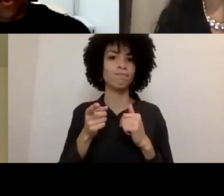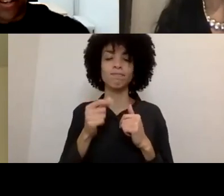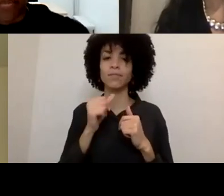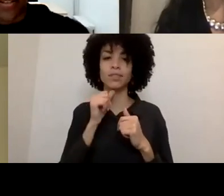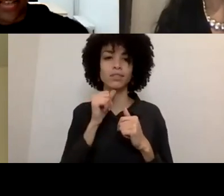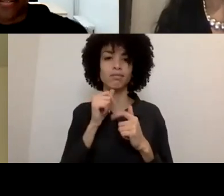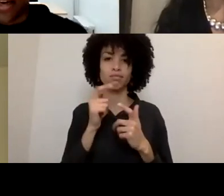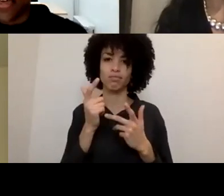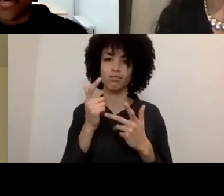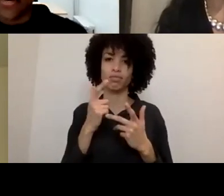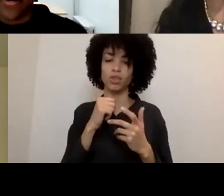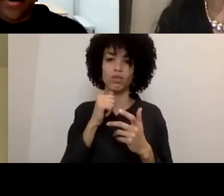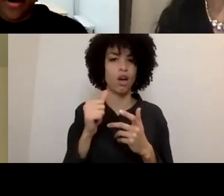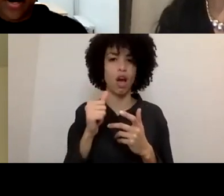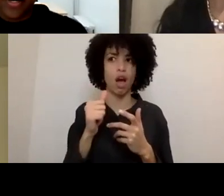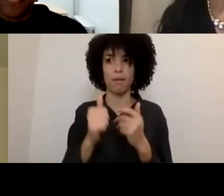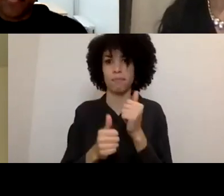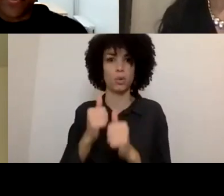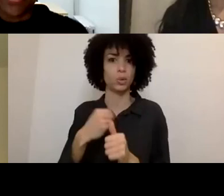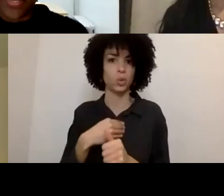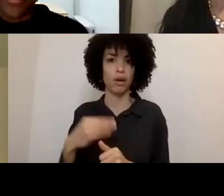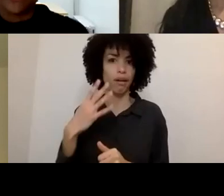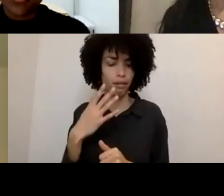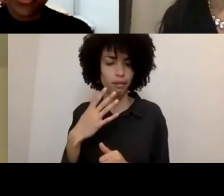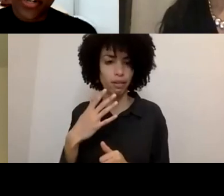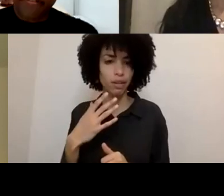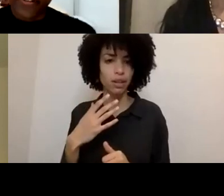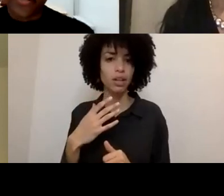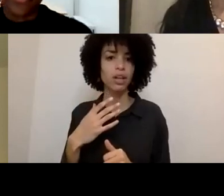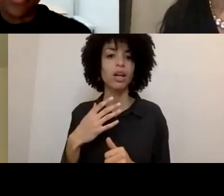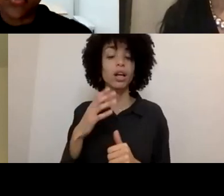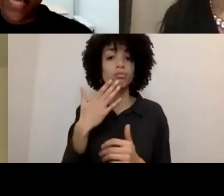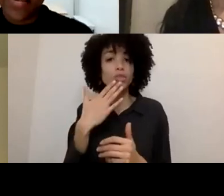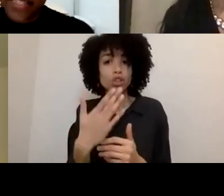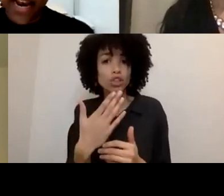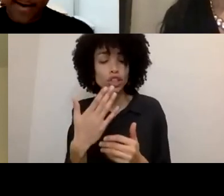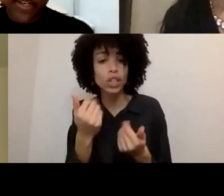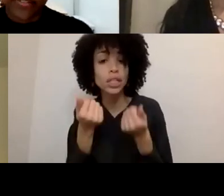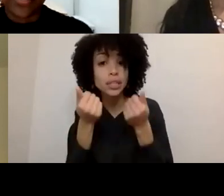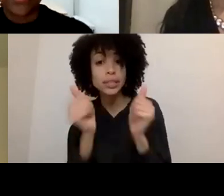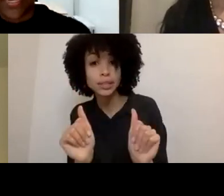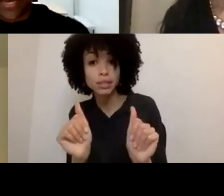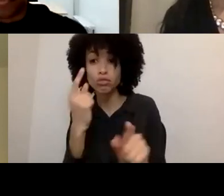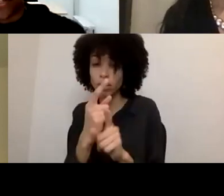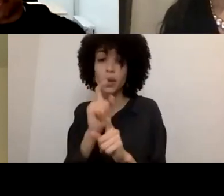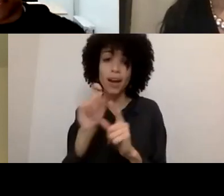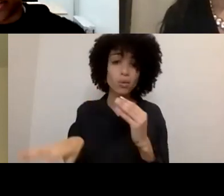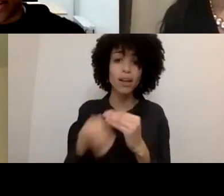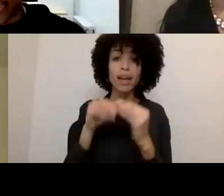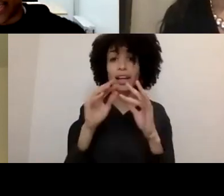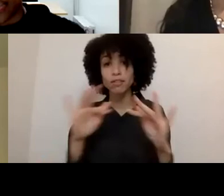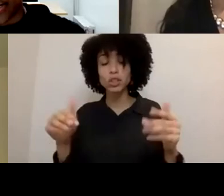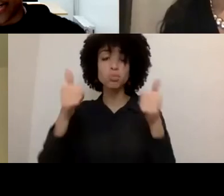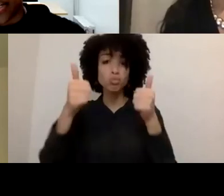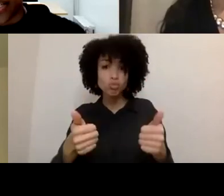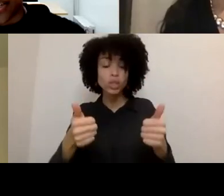predominantly white. I'll say that. And then, but those are good efforts, and those that needs to happen. It needs to happen. However, I